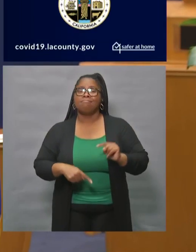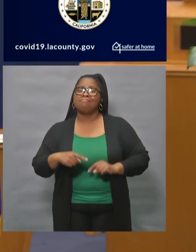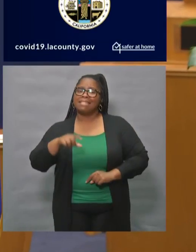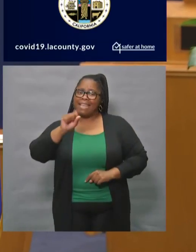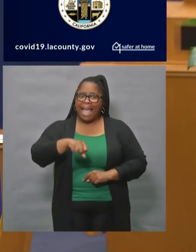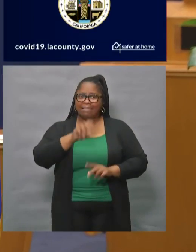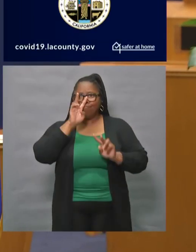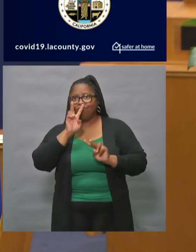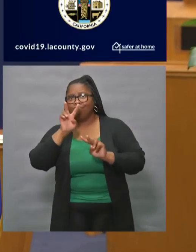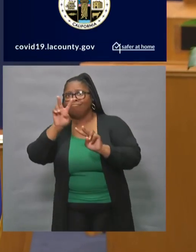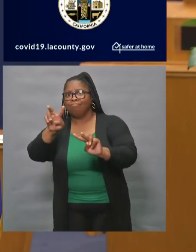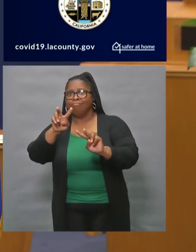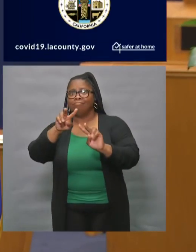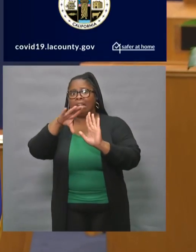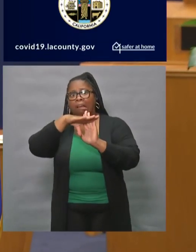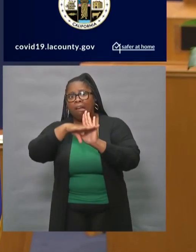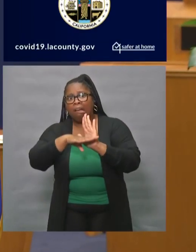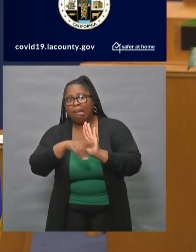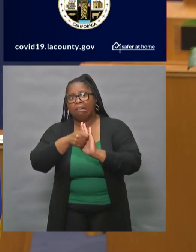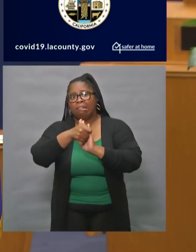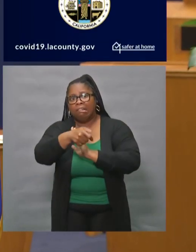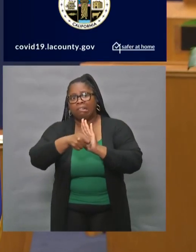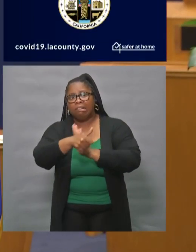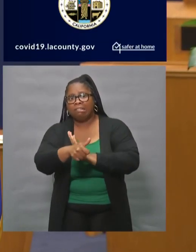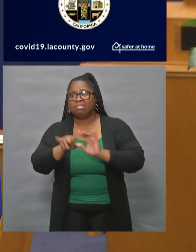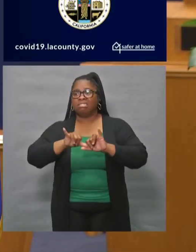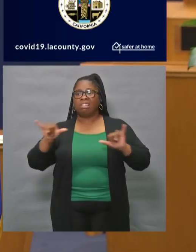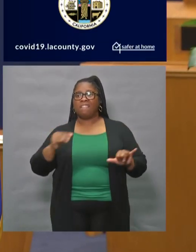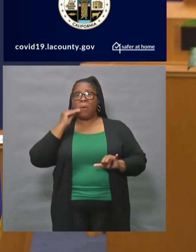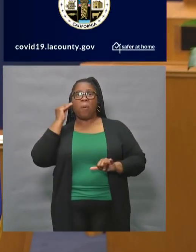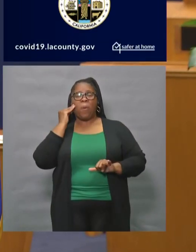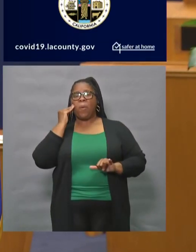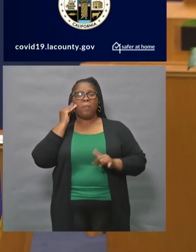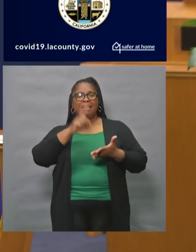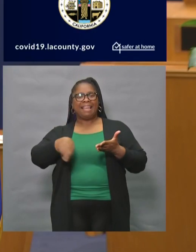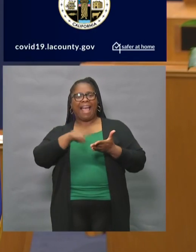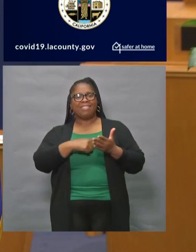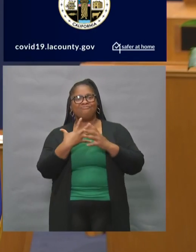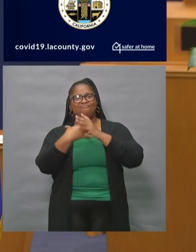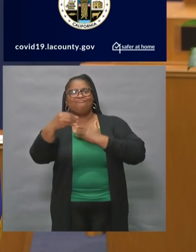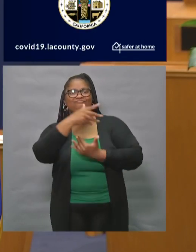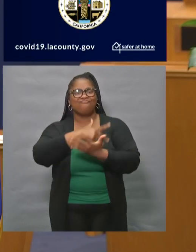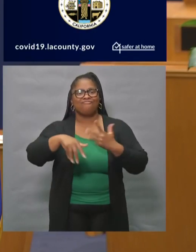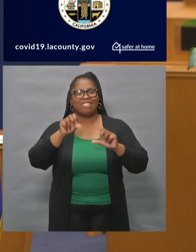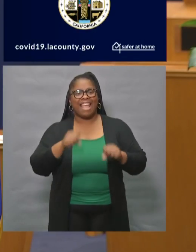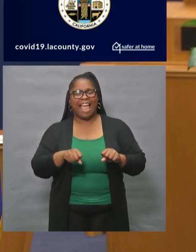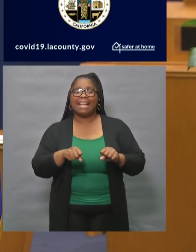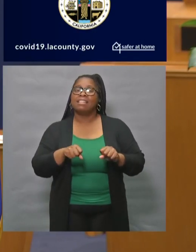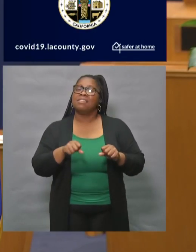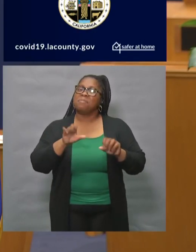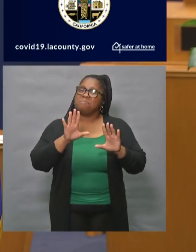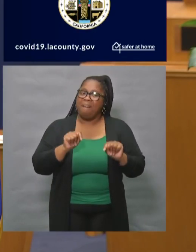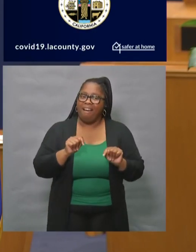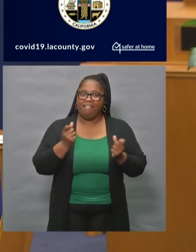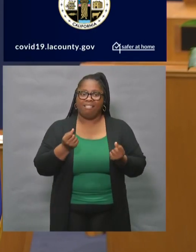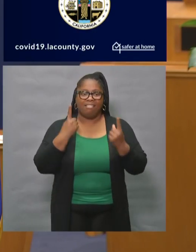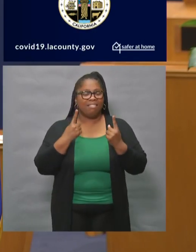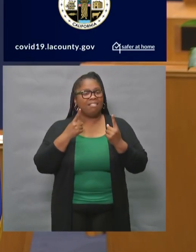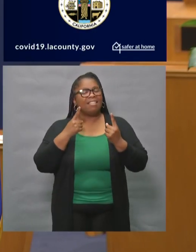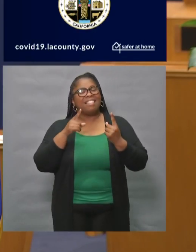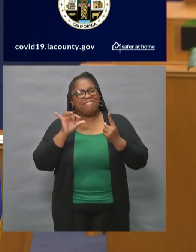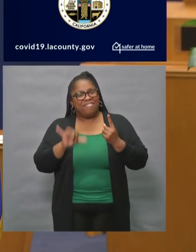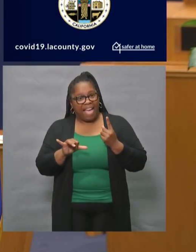order and the physical distancing measures, we also need to remember the role that physical distancing has played in helping us to get a handle